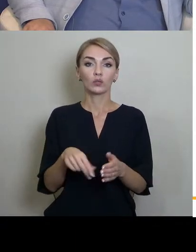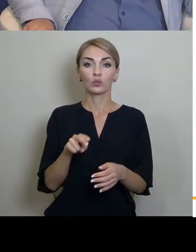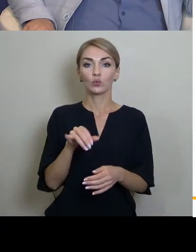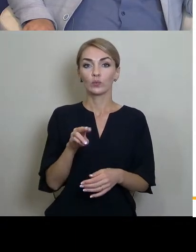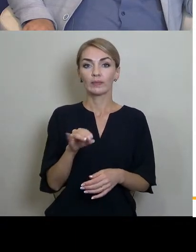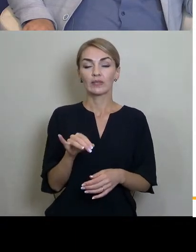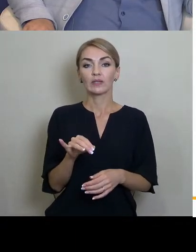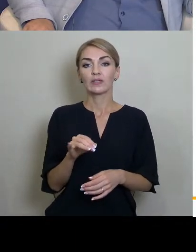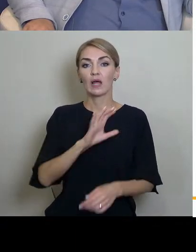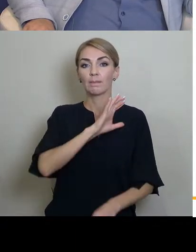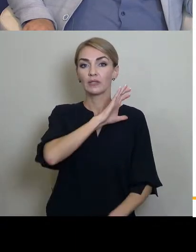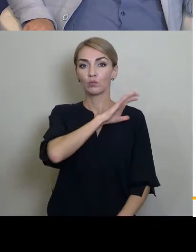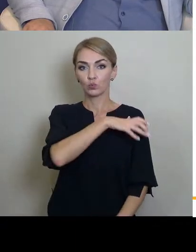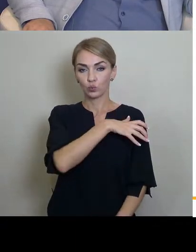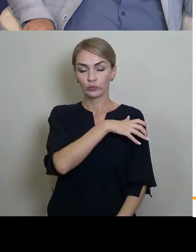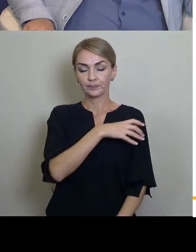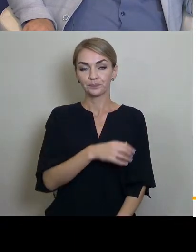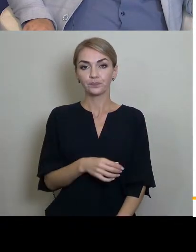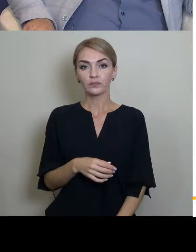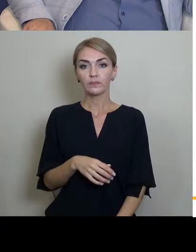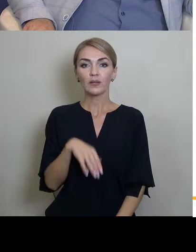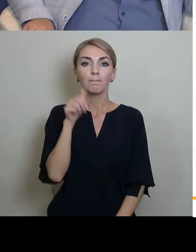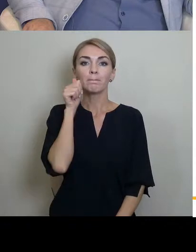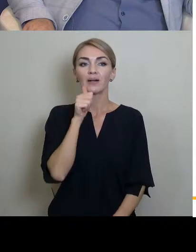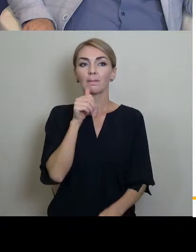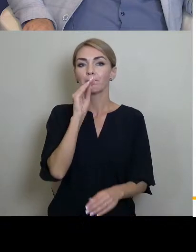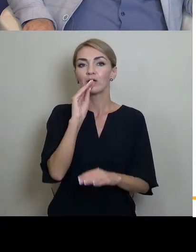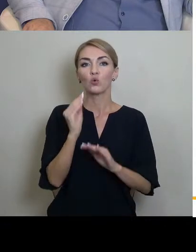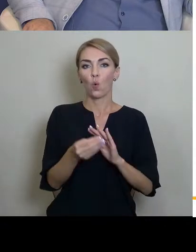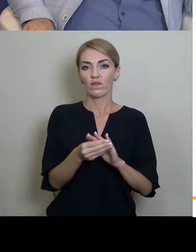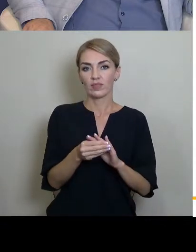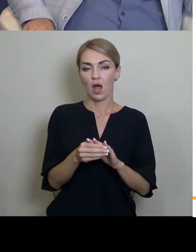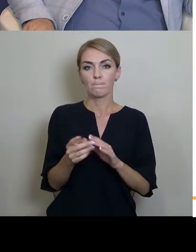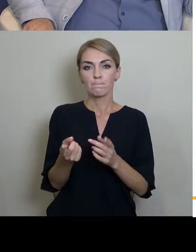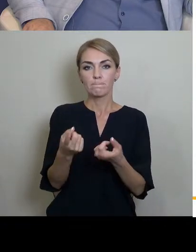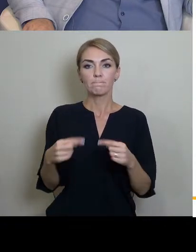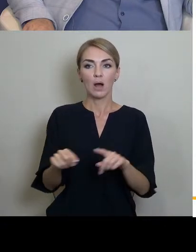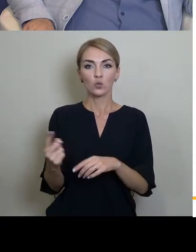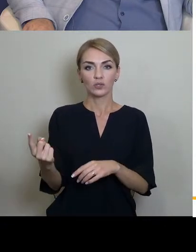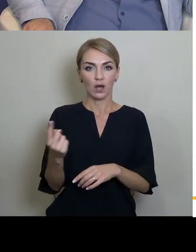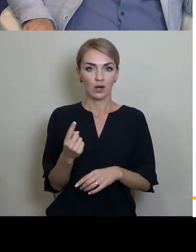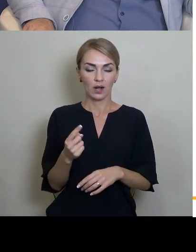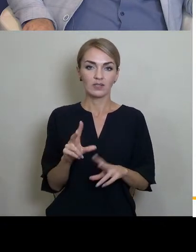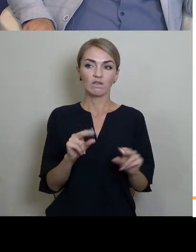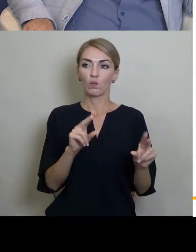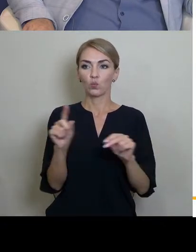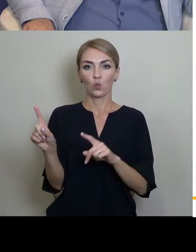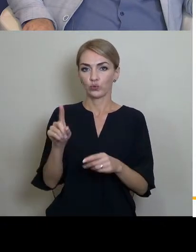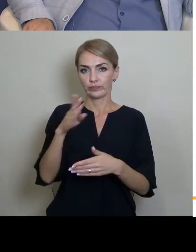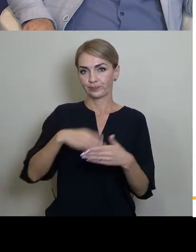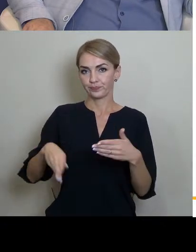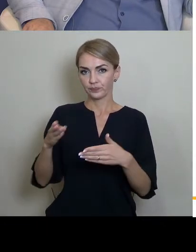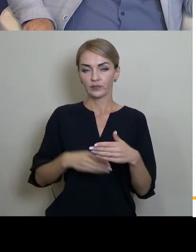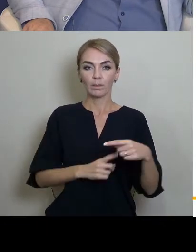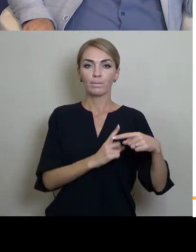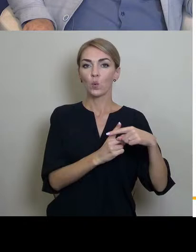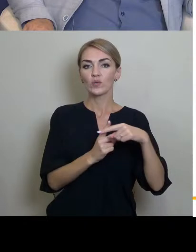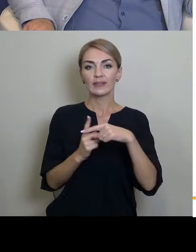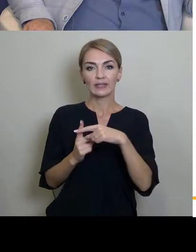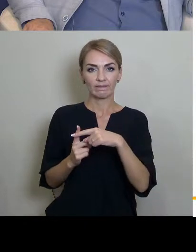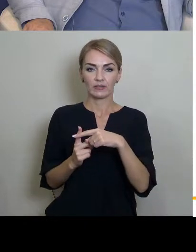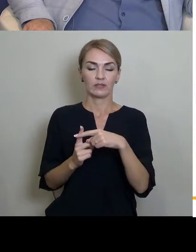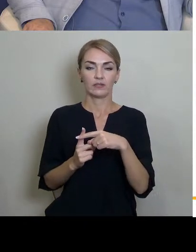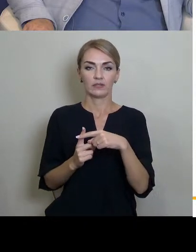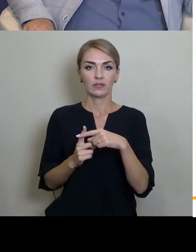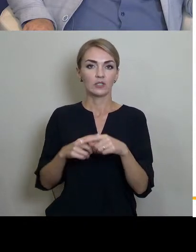that was the one that was used in Petersburg to Duma. There it was hidden majoritarian system.